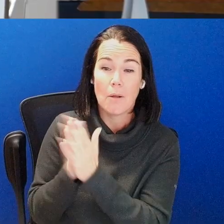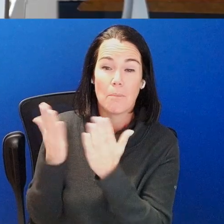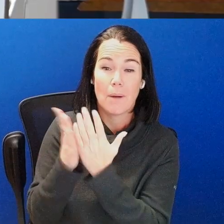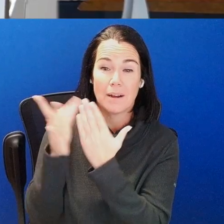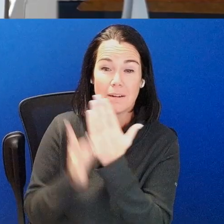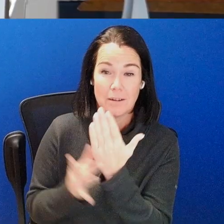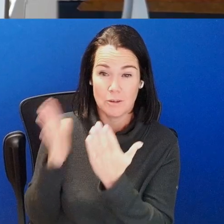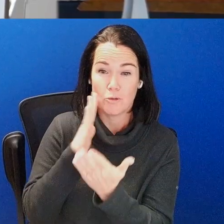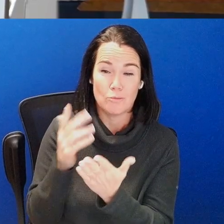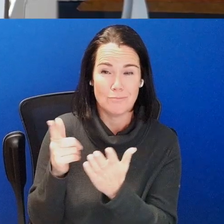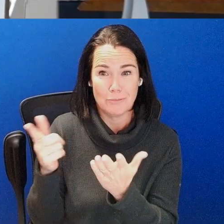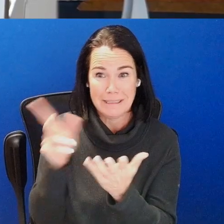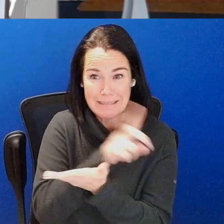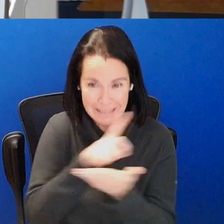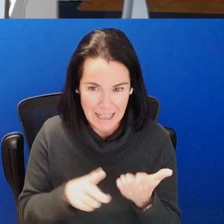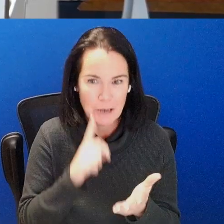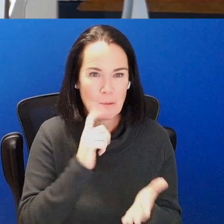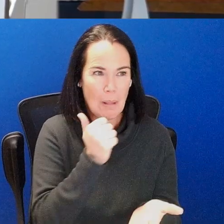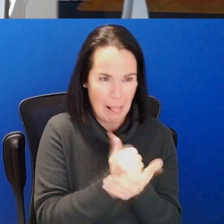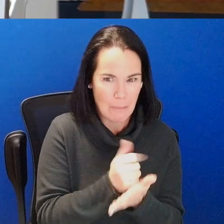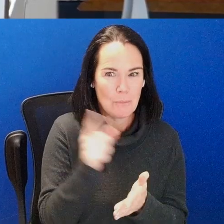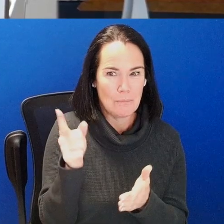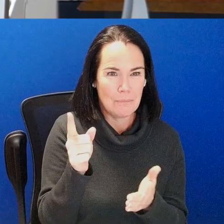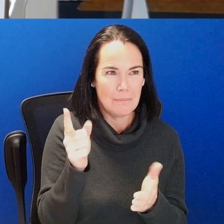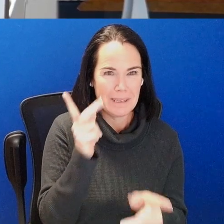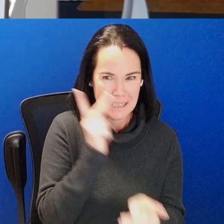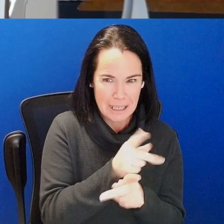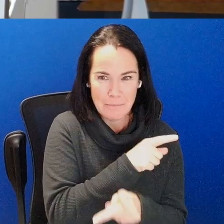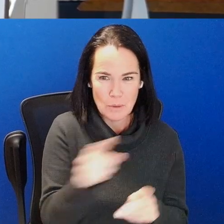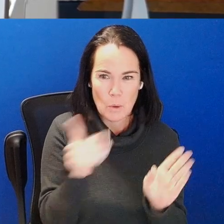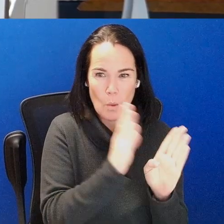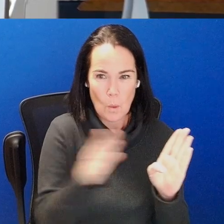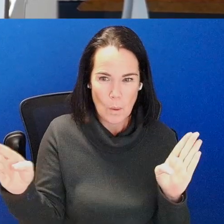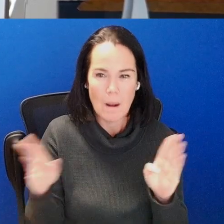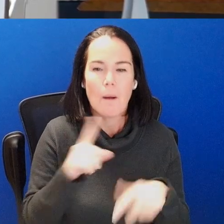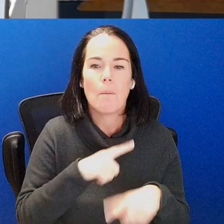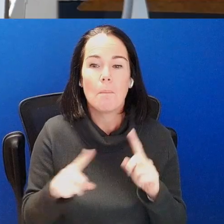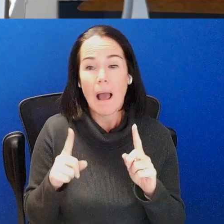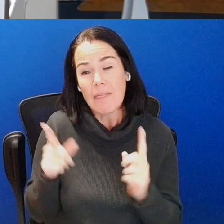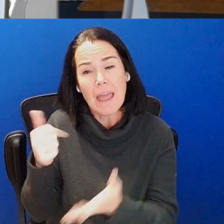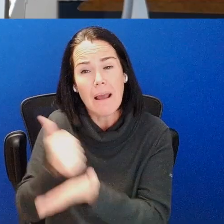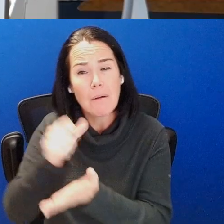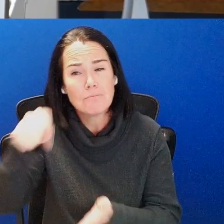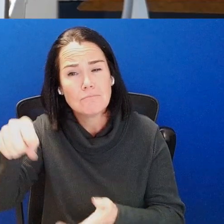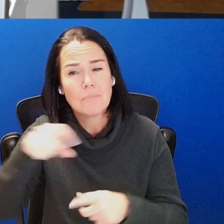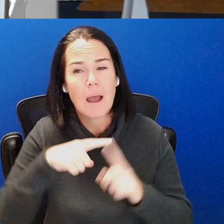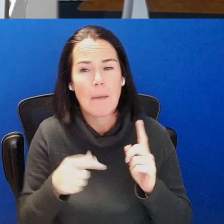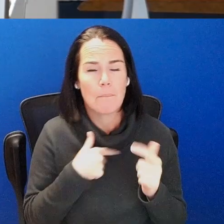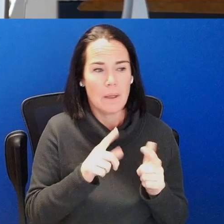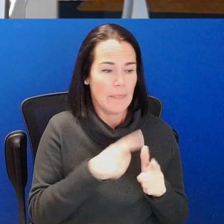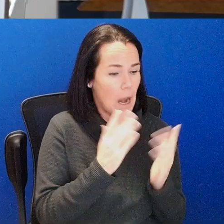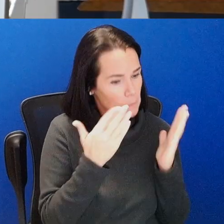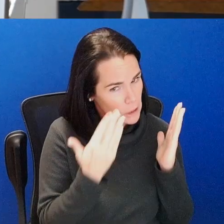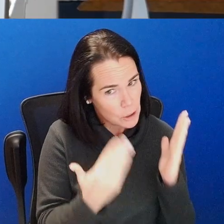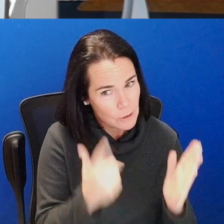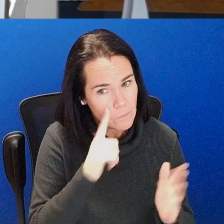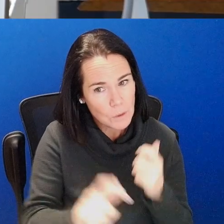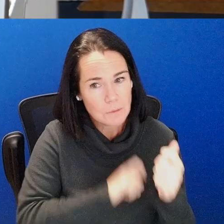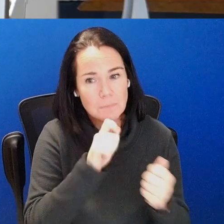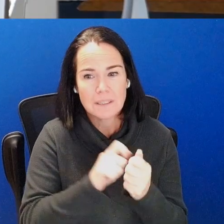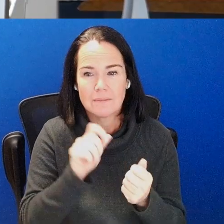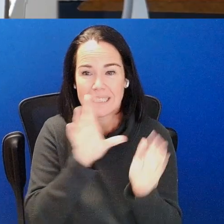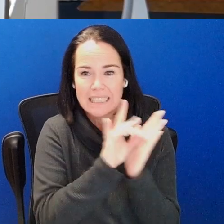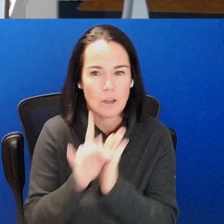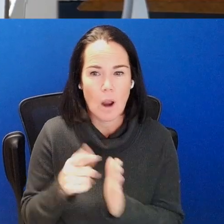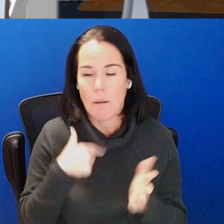to help you stay organized, and they help. But then I get lost looking for specific stickers. Oh, here we go. Here we